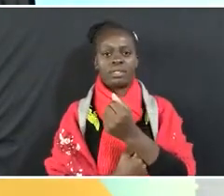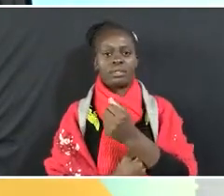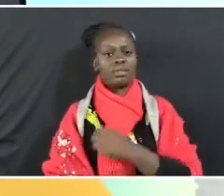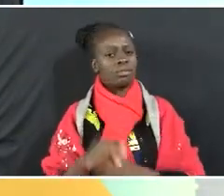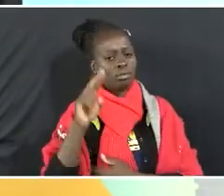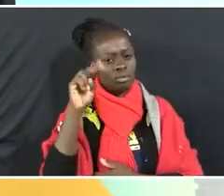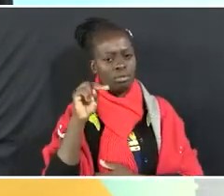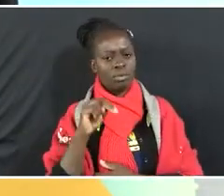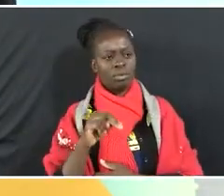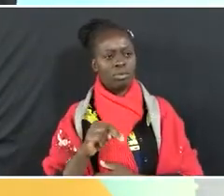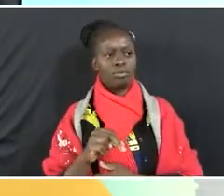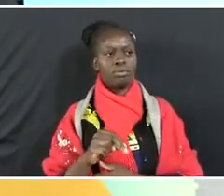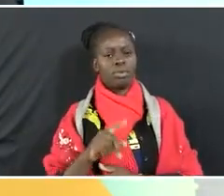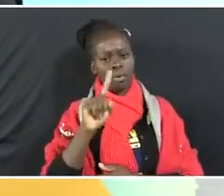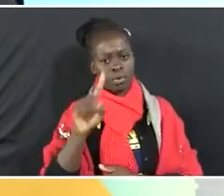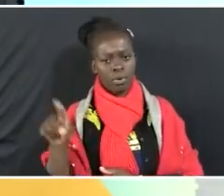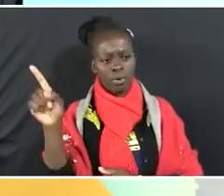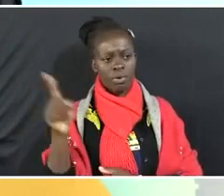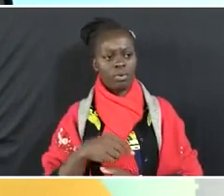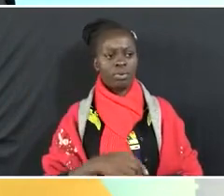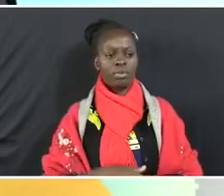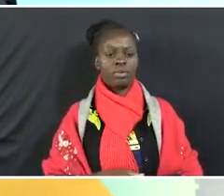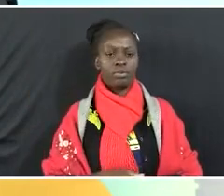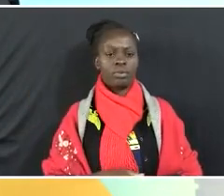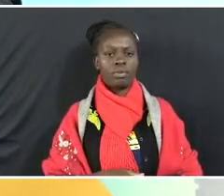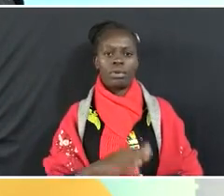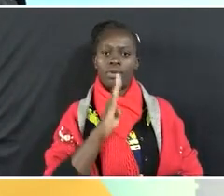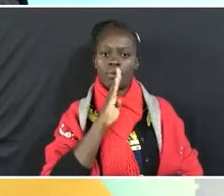It's not good. Deal gently with the young man. Deal gently.